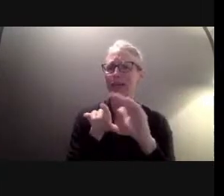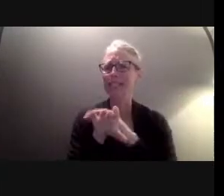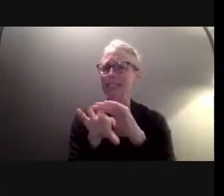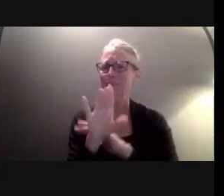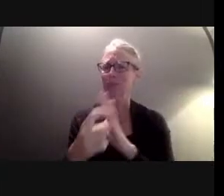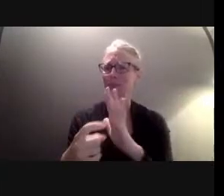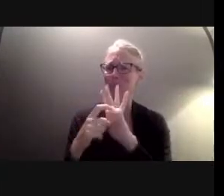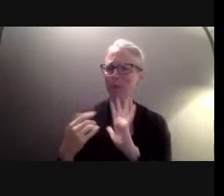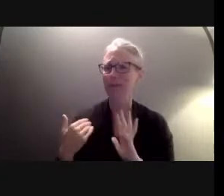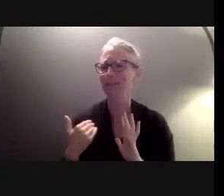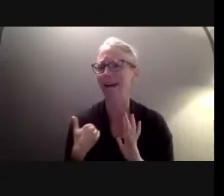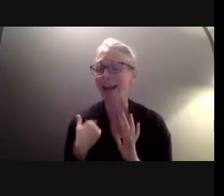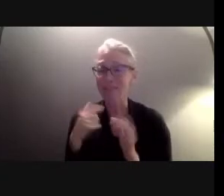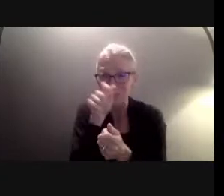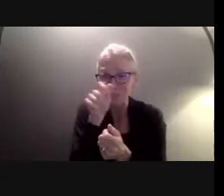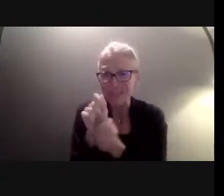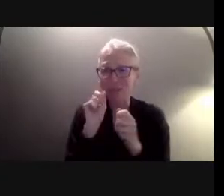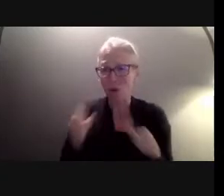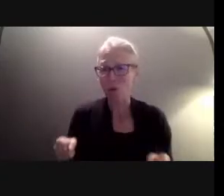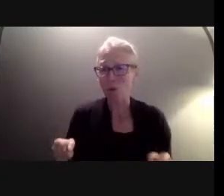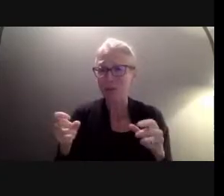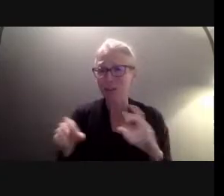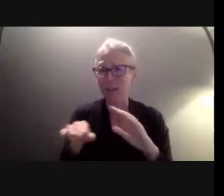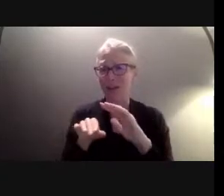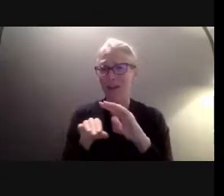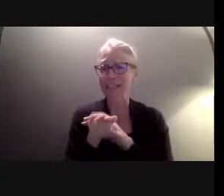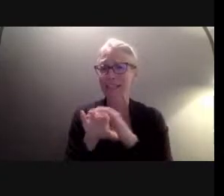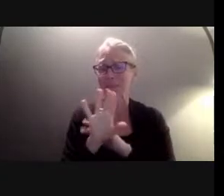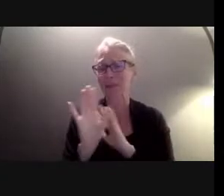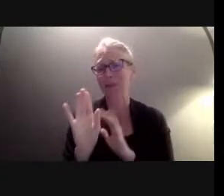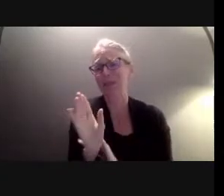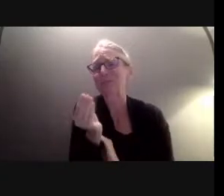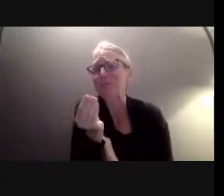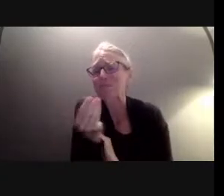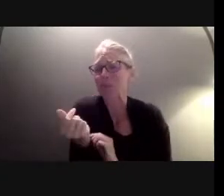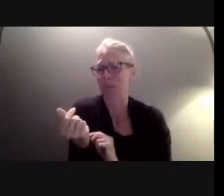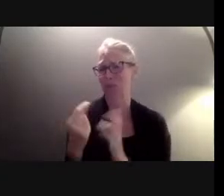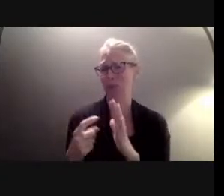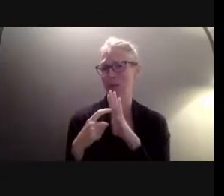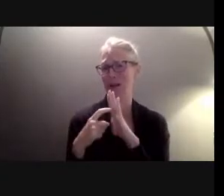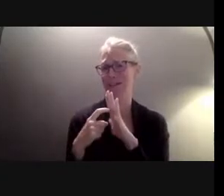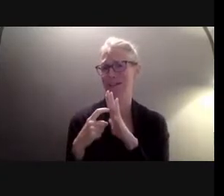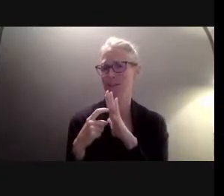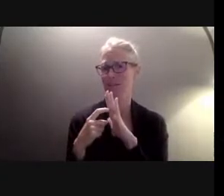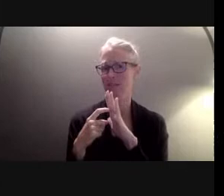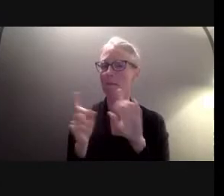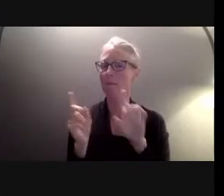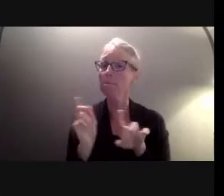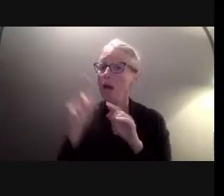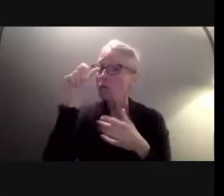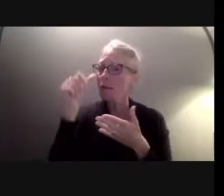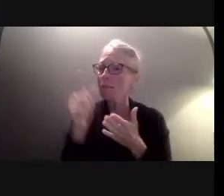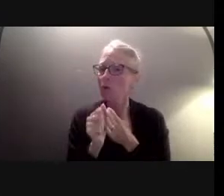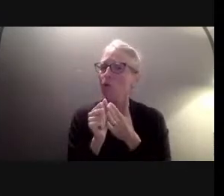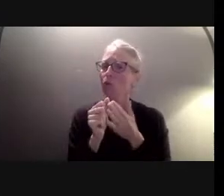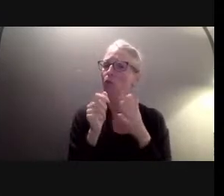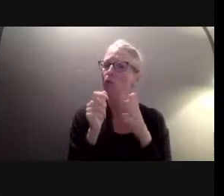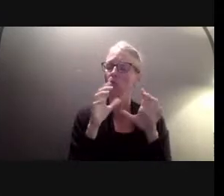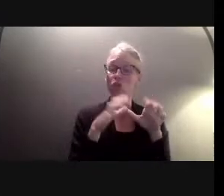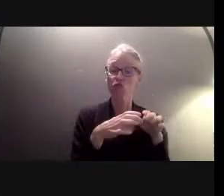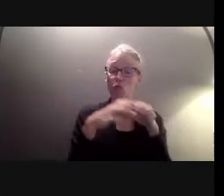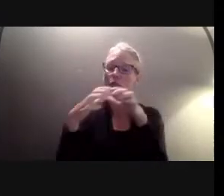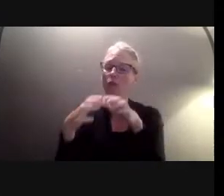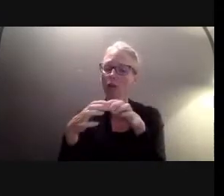that even if someone doesn't have a disability, they're maybe traveling with their friends that travel with